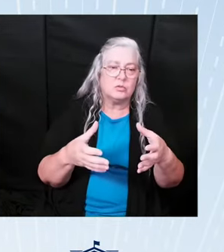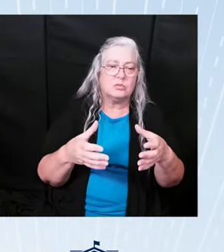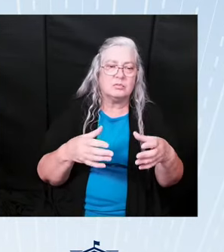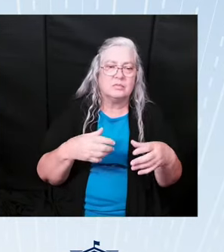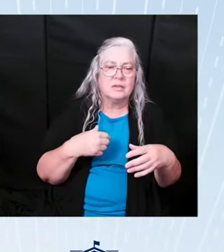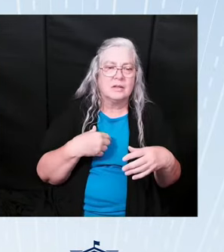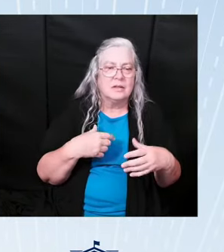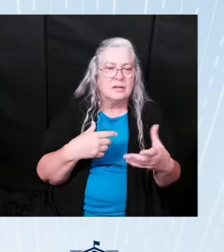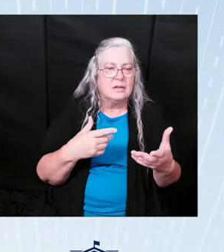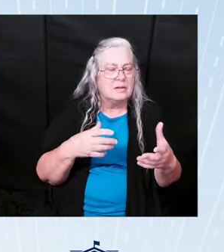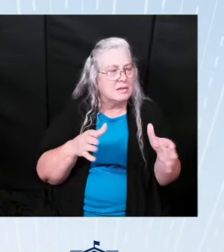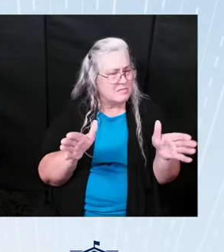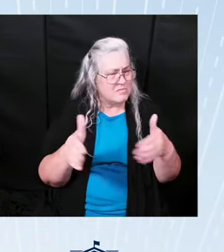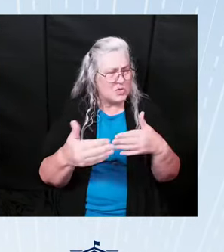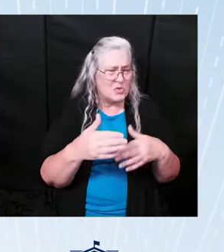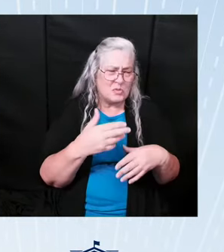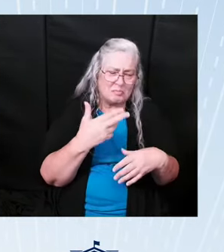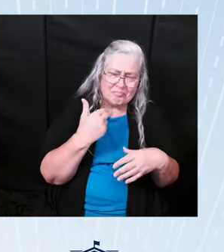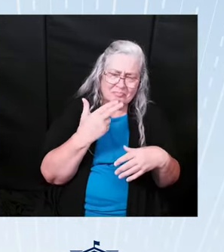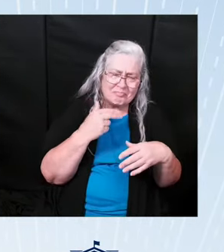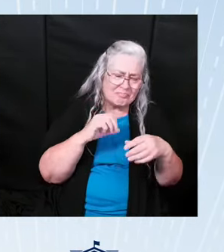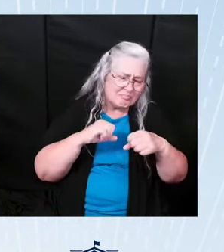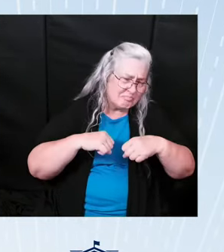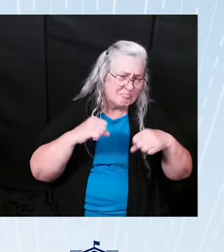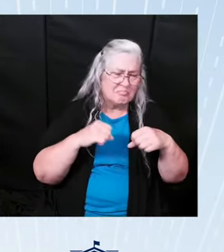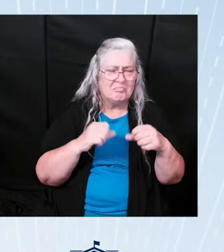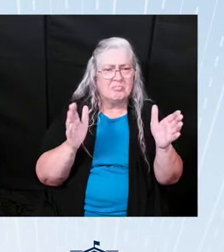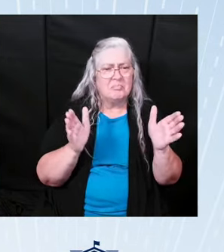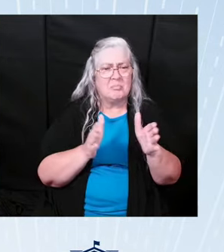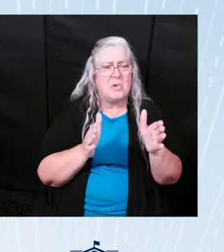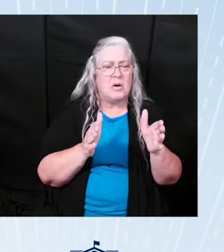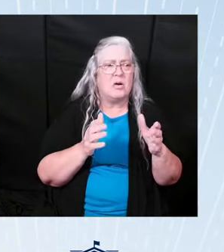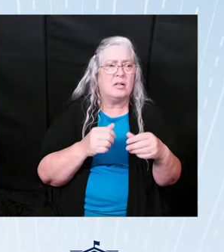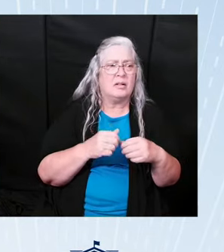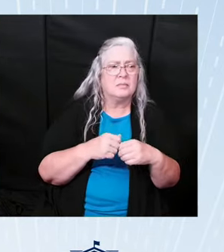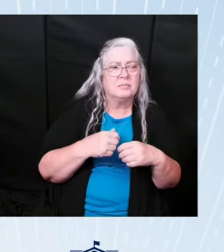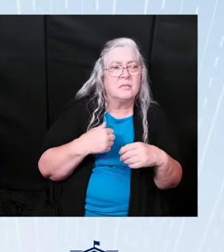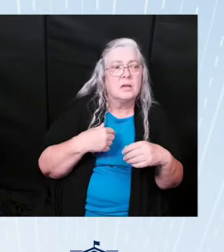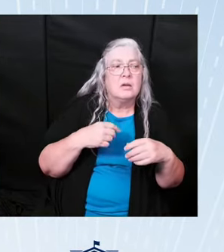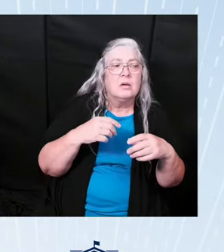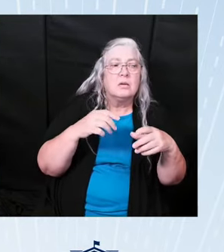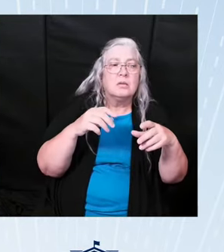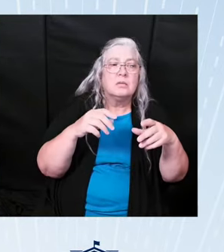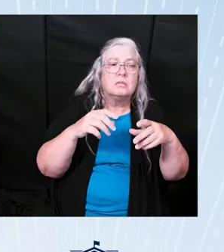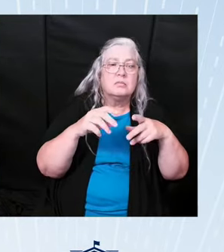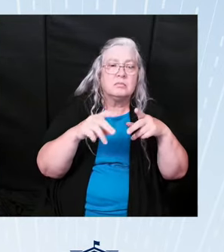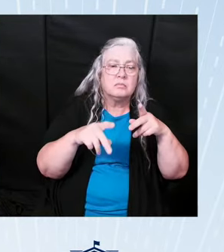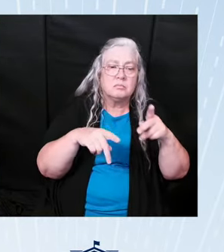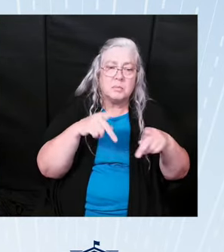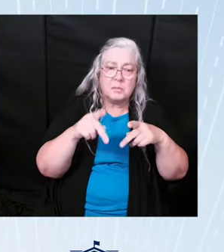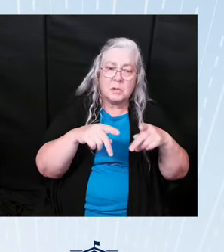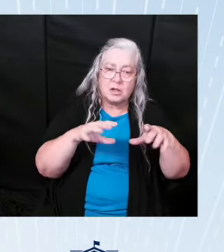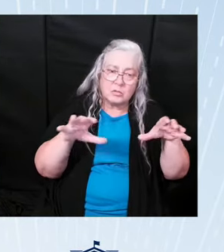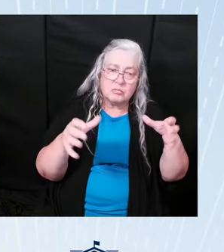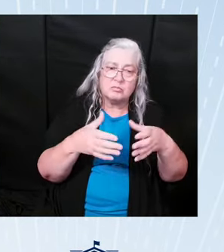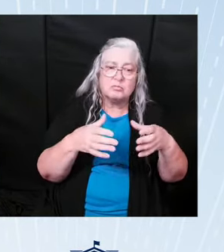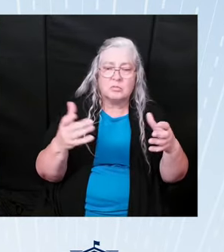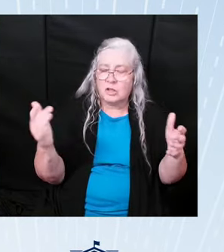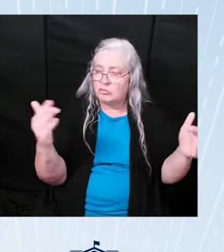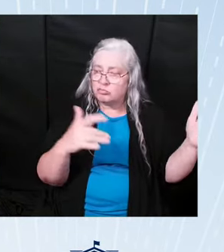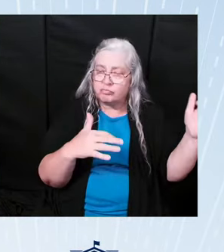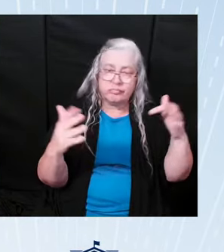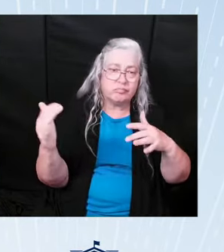25 states, territories, and tribal nations here with us in person, as well as I know we have many more who are tuning in